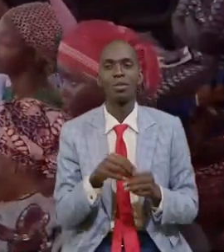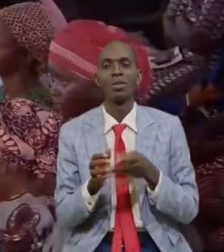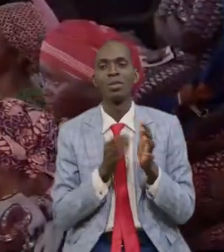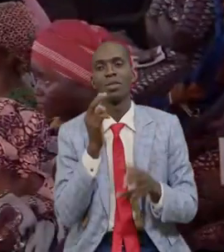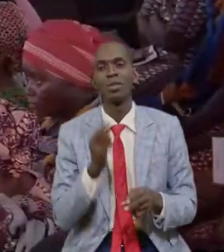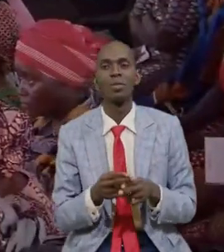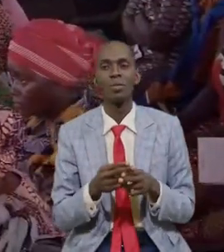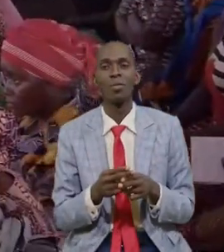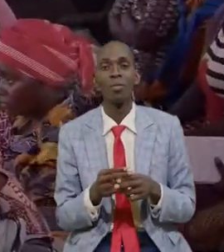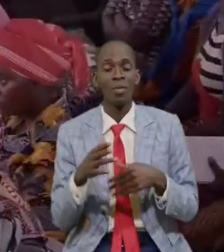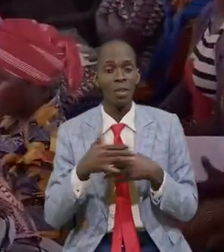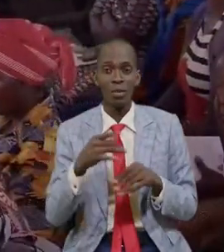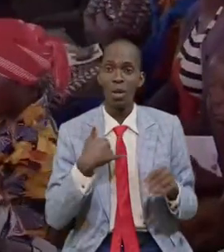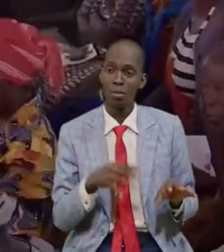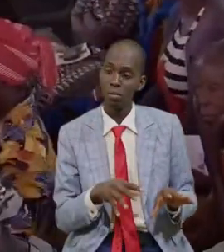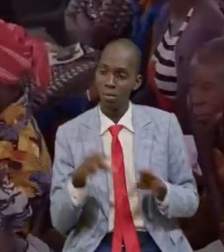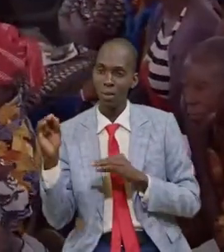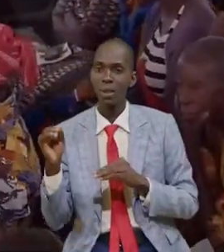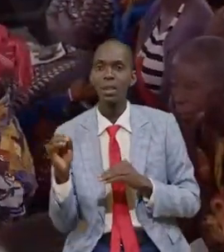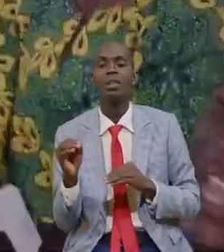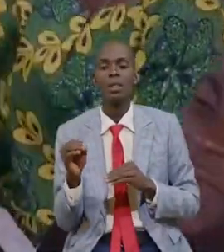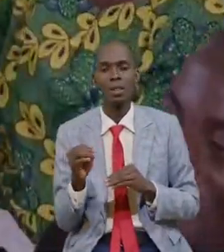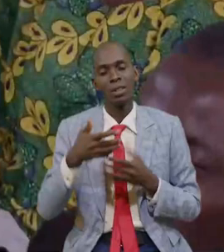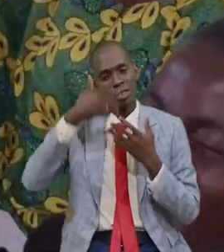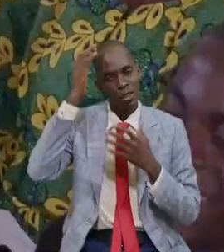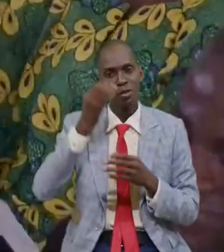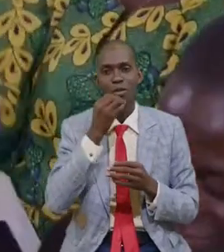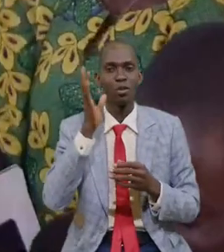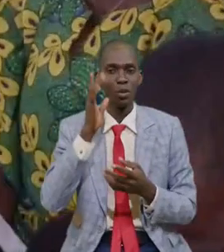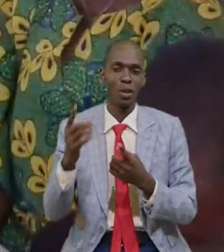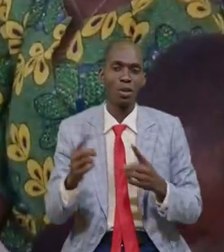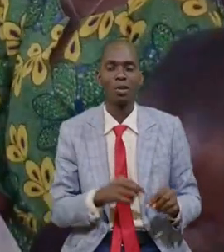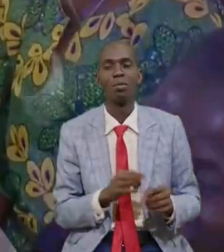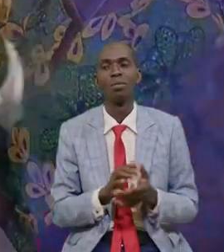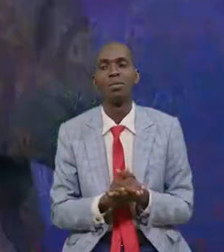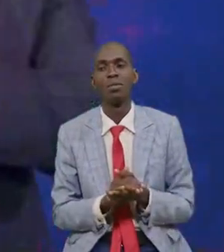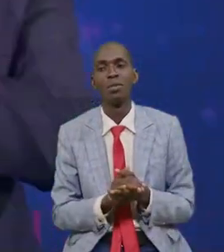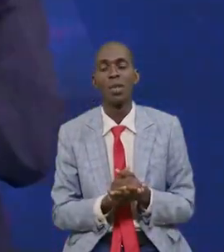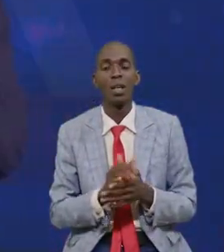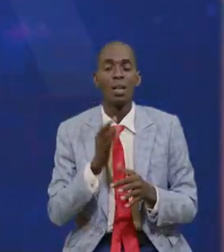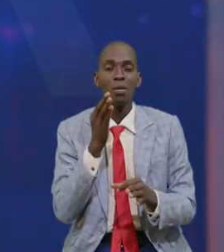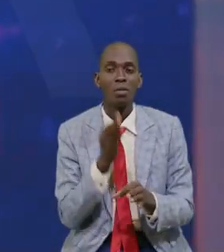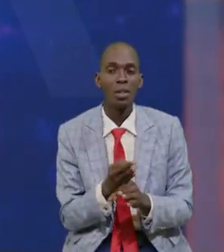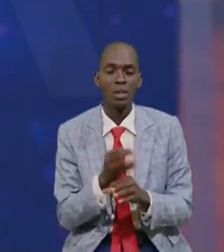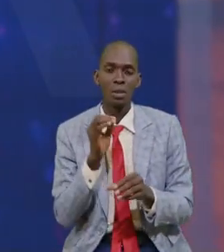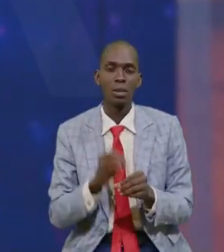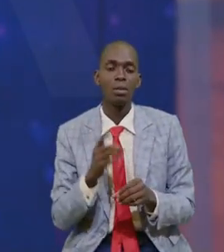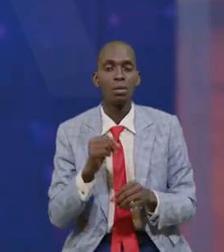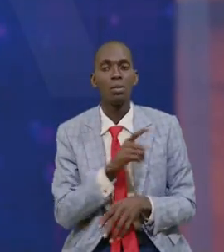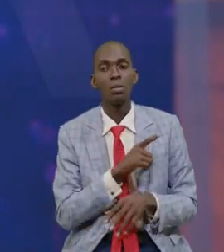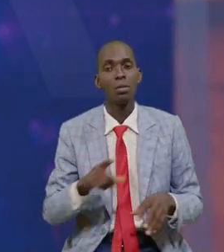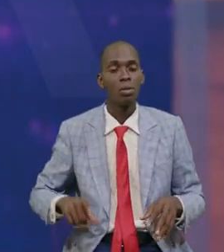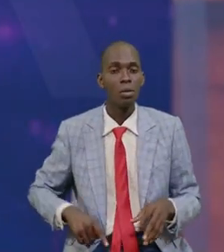Yeah. After you are gone, their food will come. Yeah. Faith in the Lord. Who